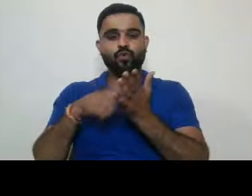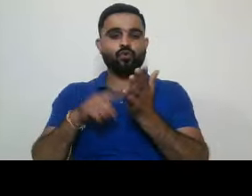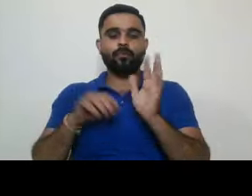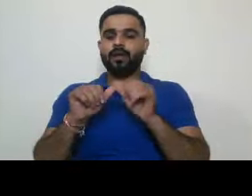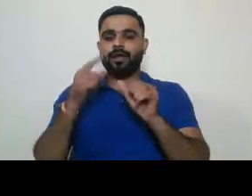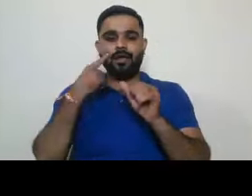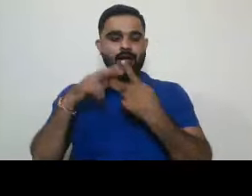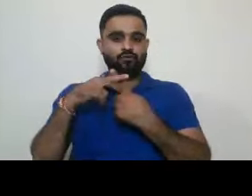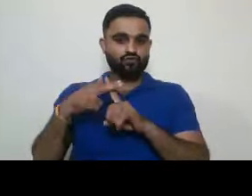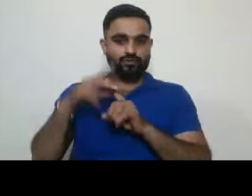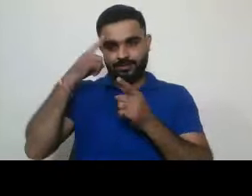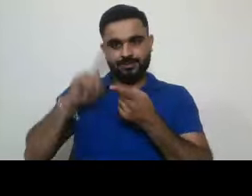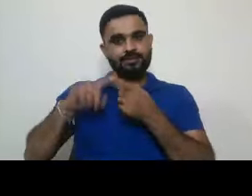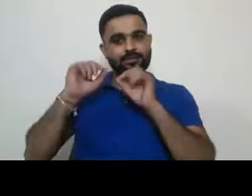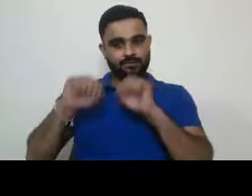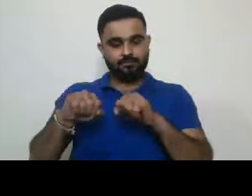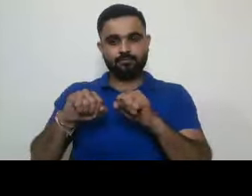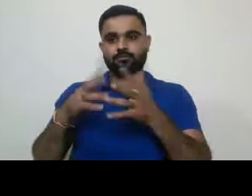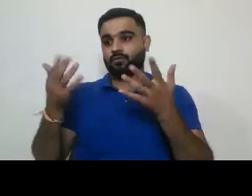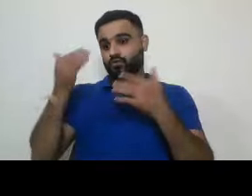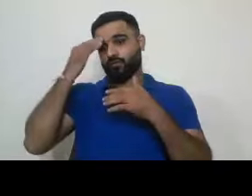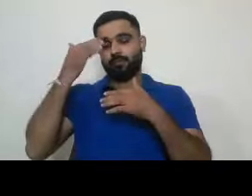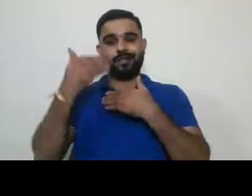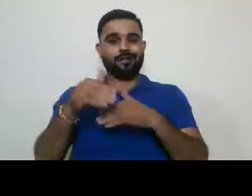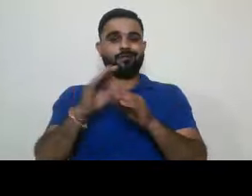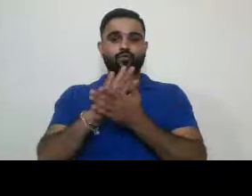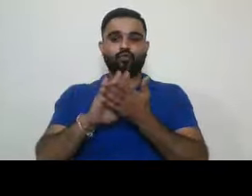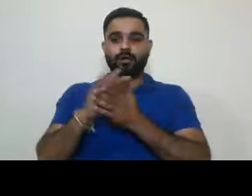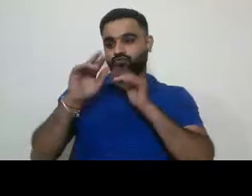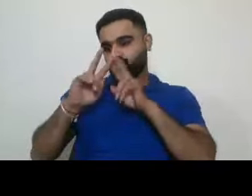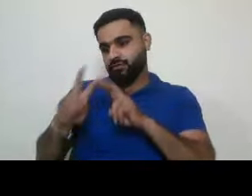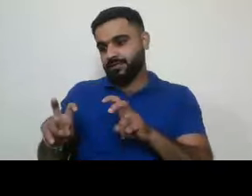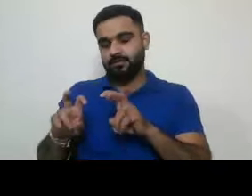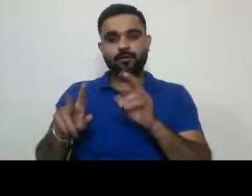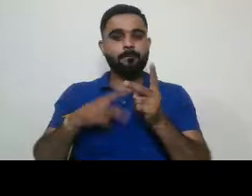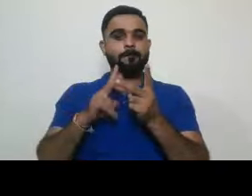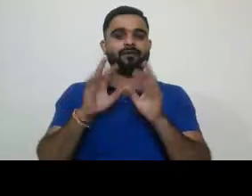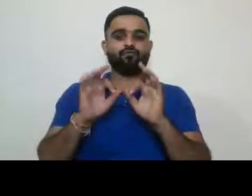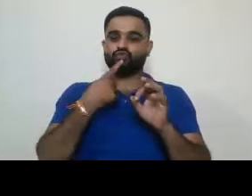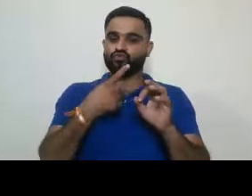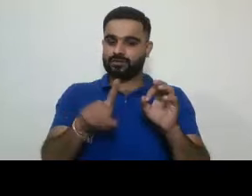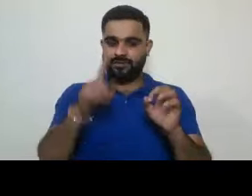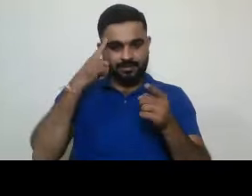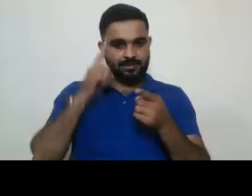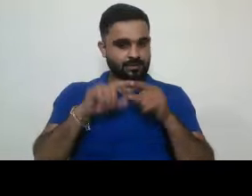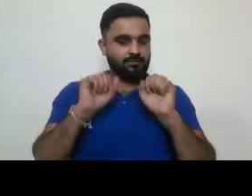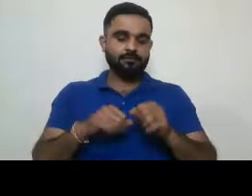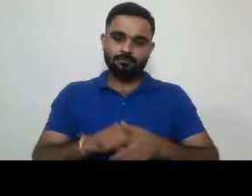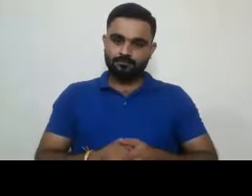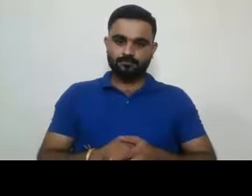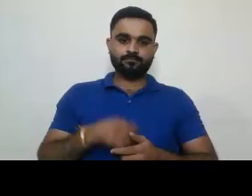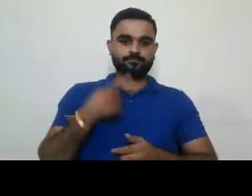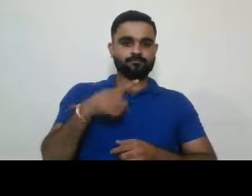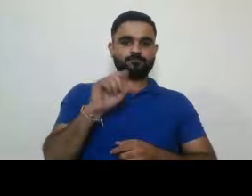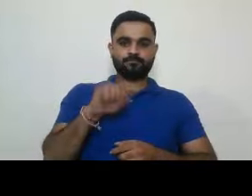AI tools. I agree, Joniel, as long as we know the limitations and boundaries. That's perfectly said. I agree too.